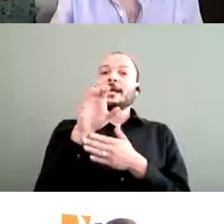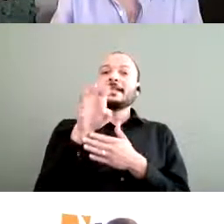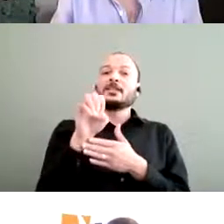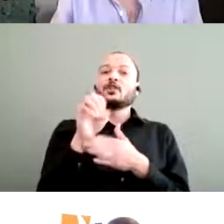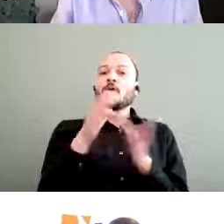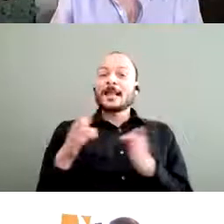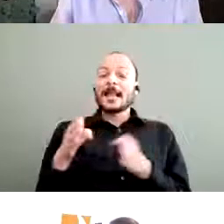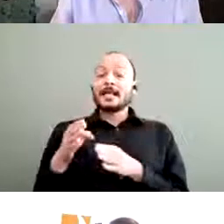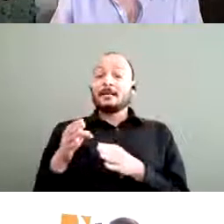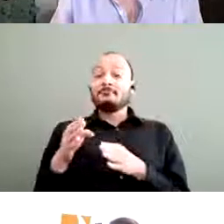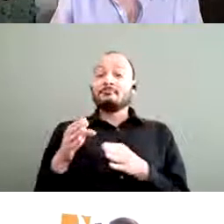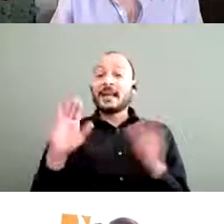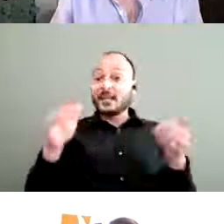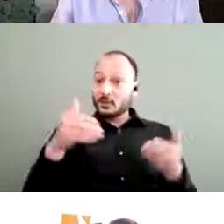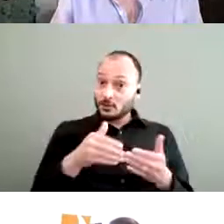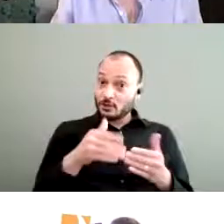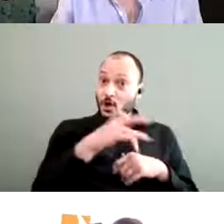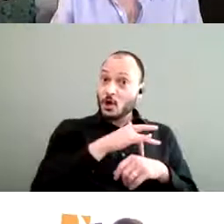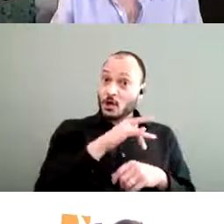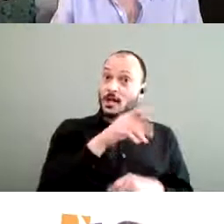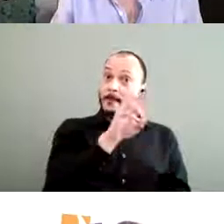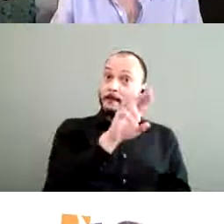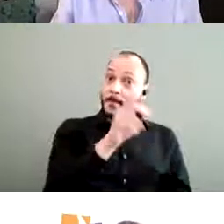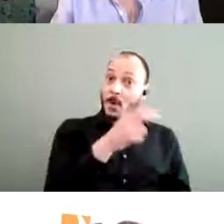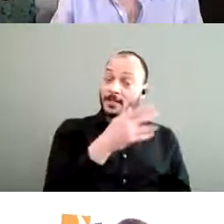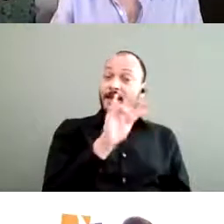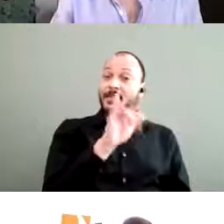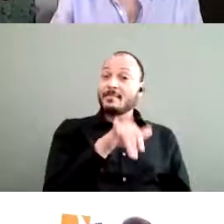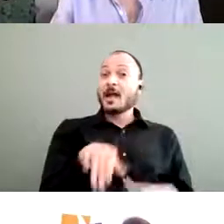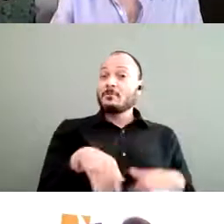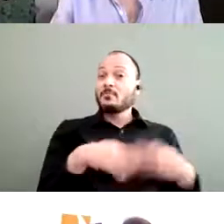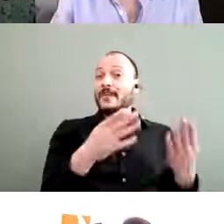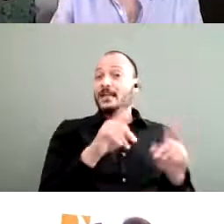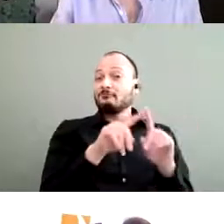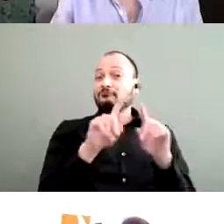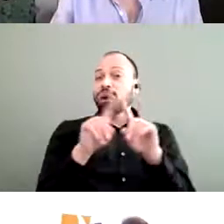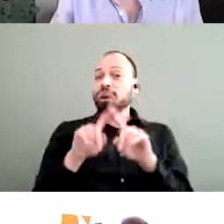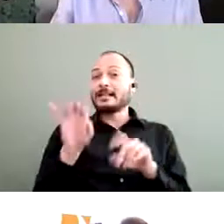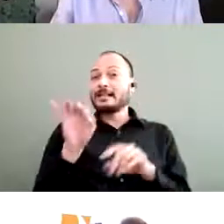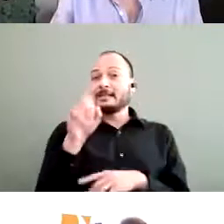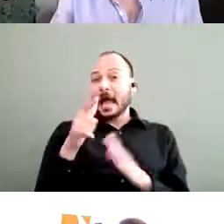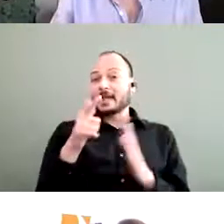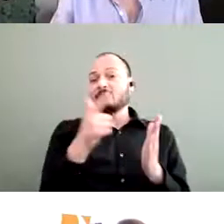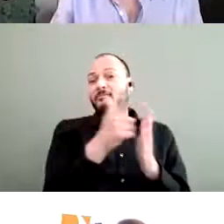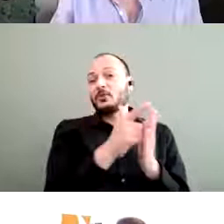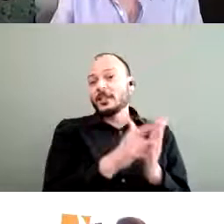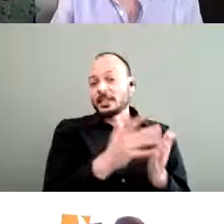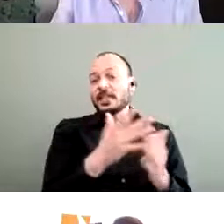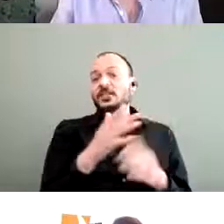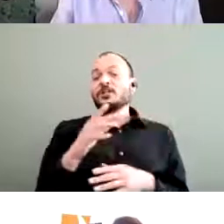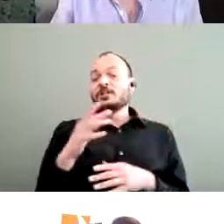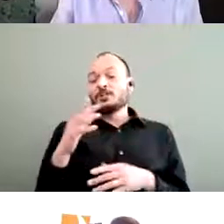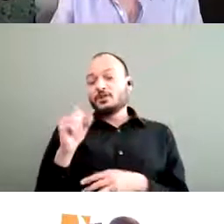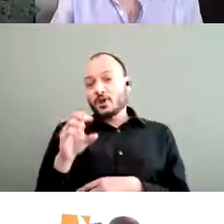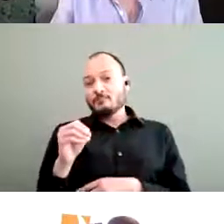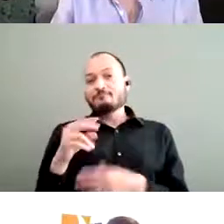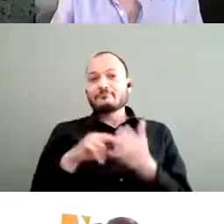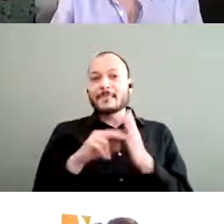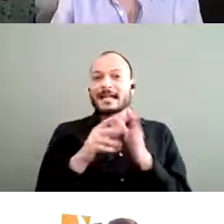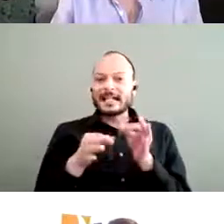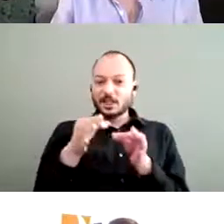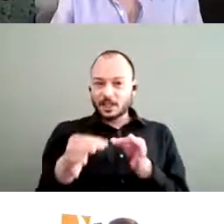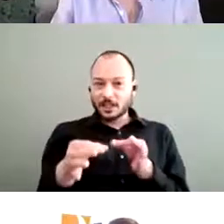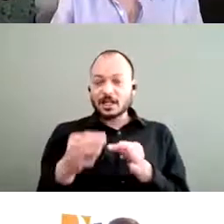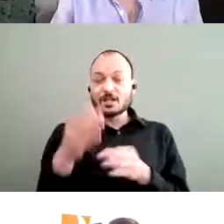March, which provided some different tax provisions. And so there was an extension. And so please be aware of